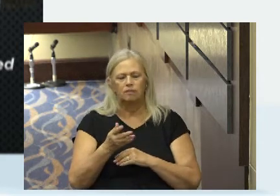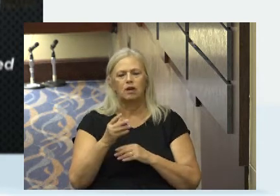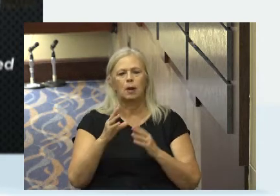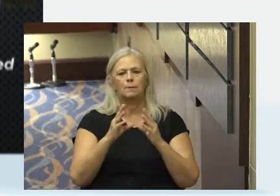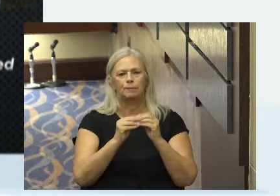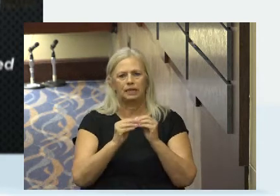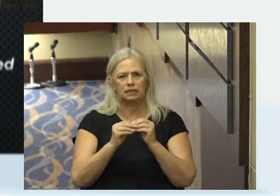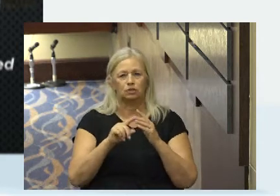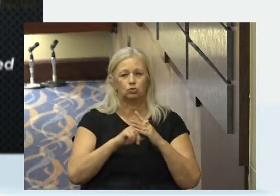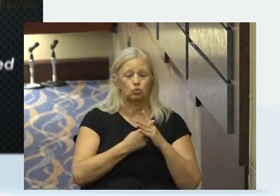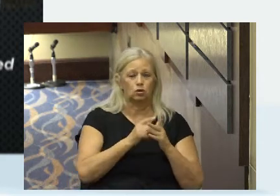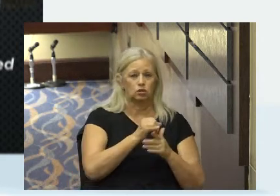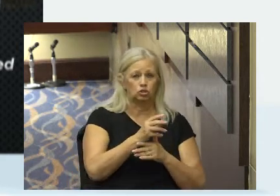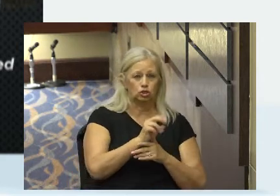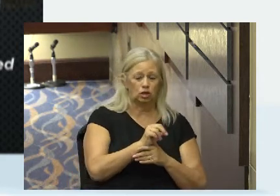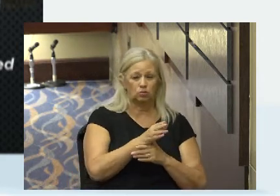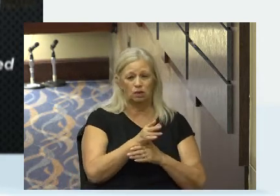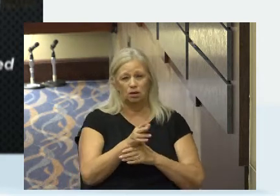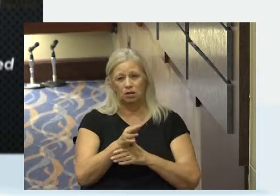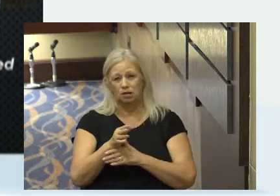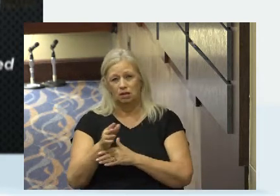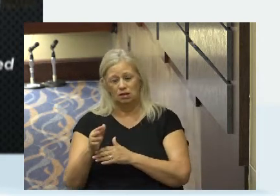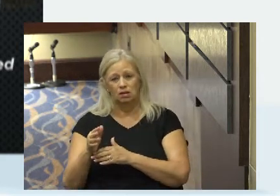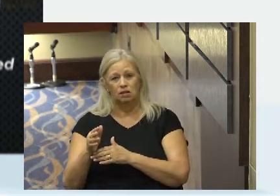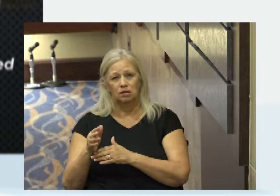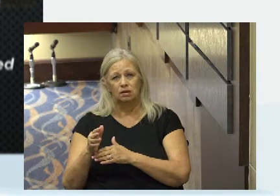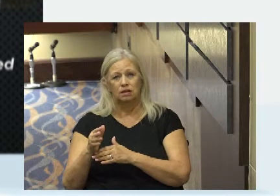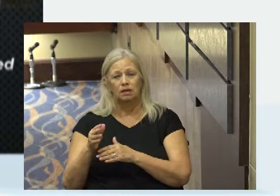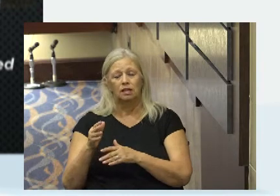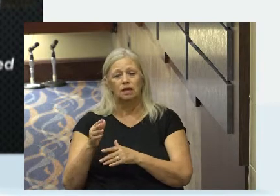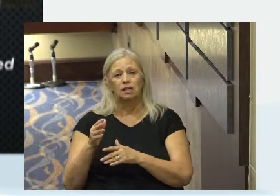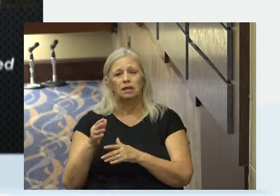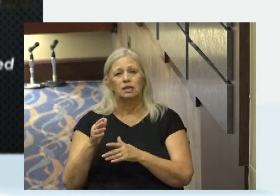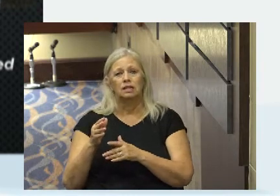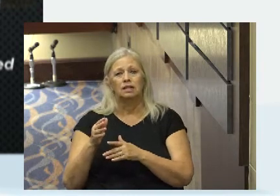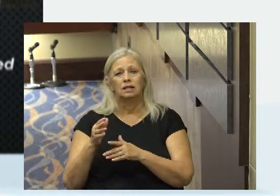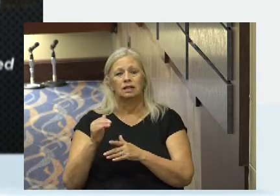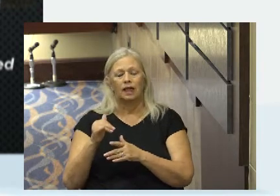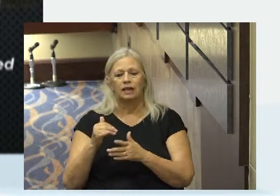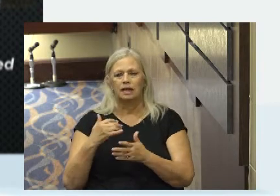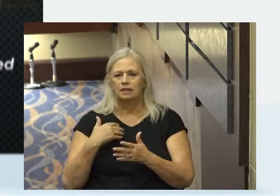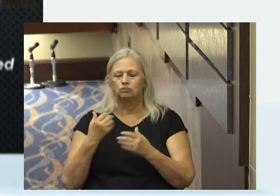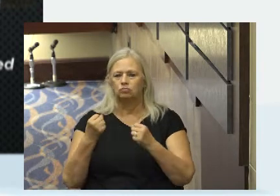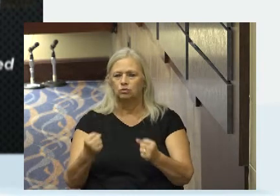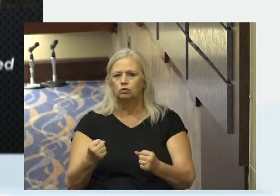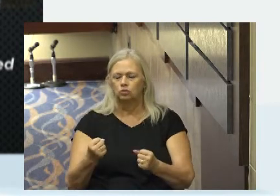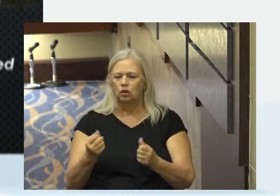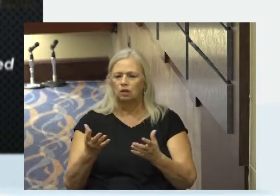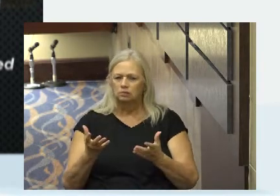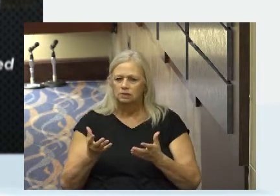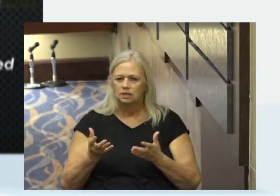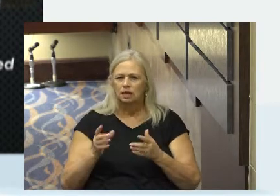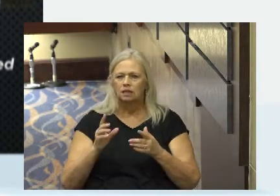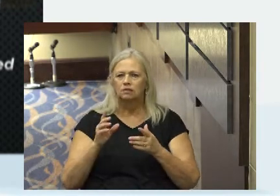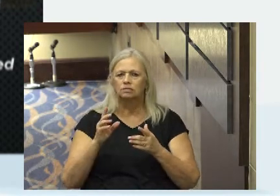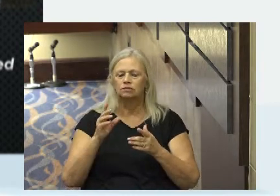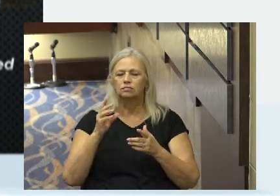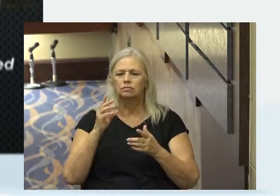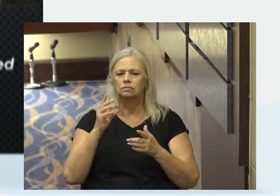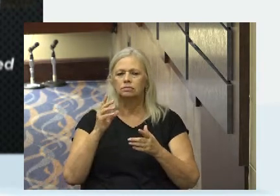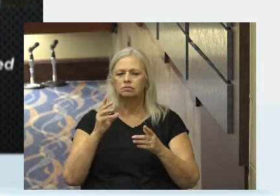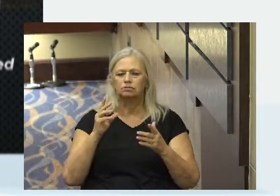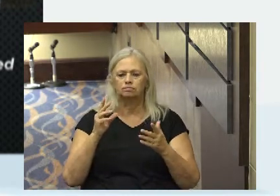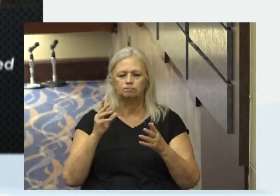in January and continued on that culminated in a very strong desire on the